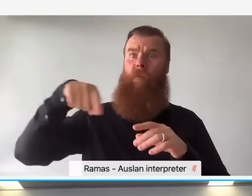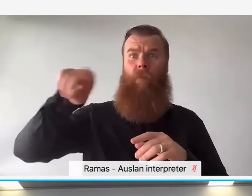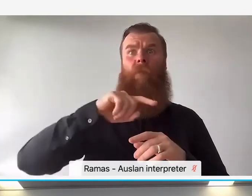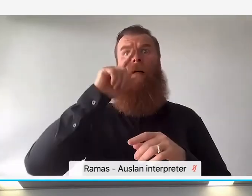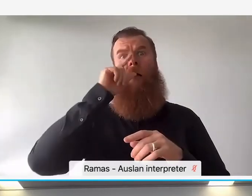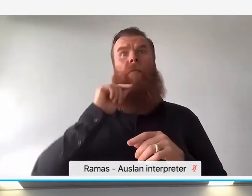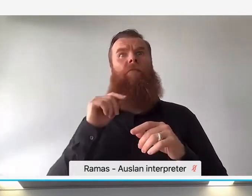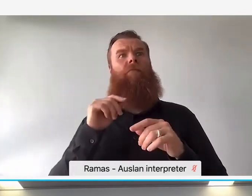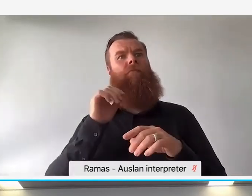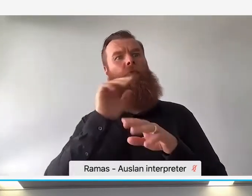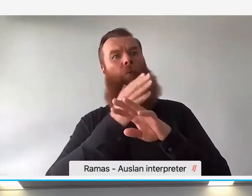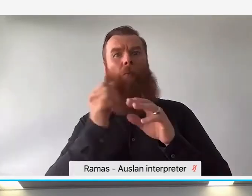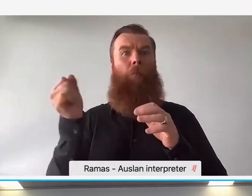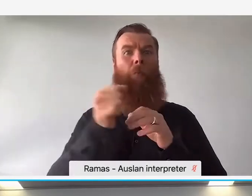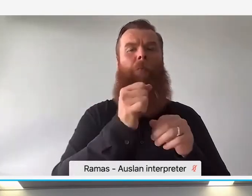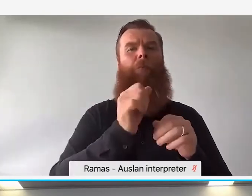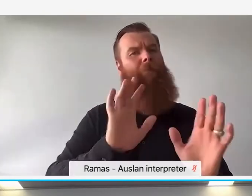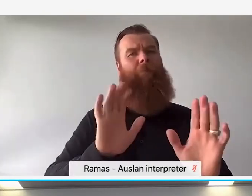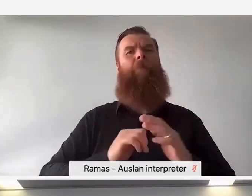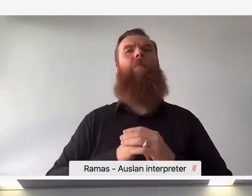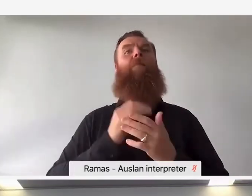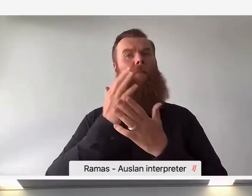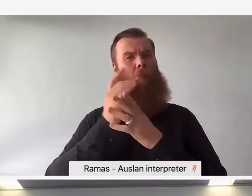critical element of the Australia First policy.